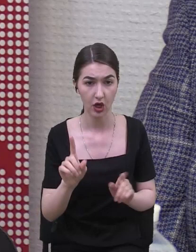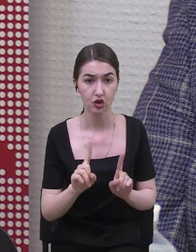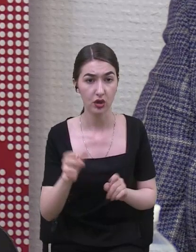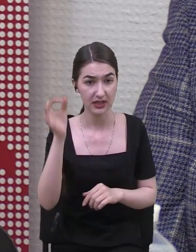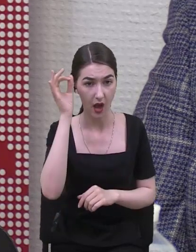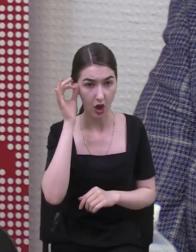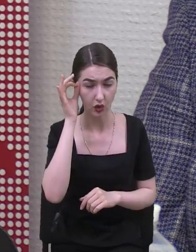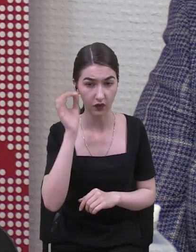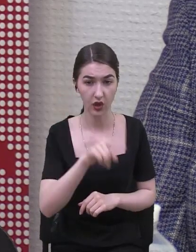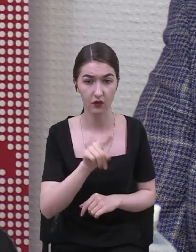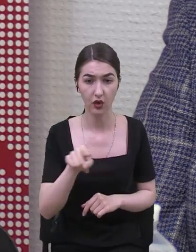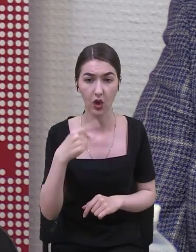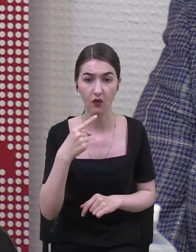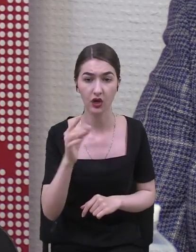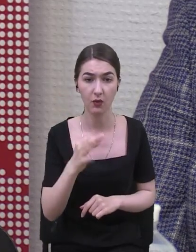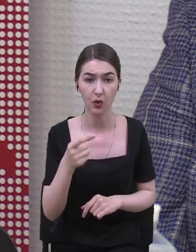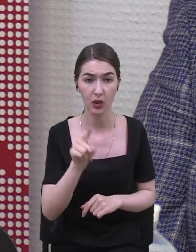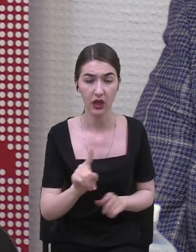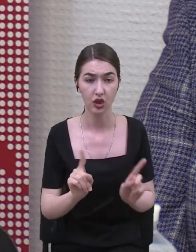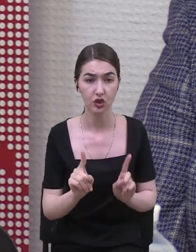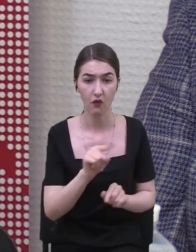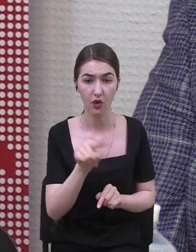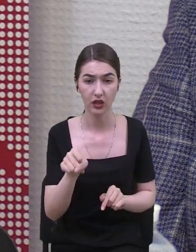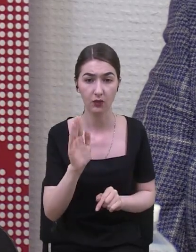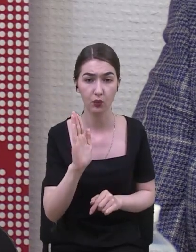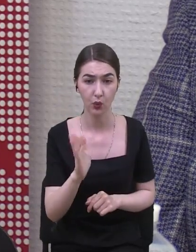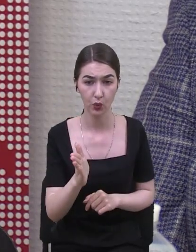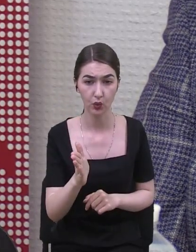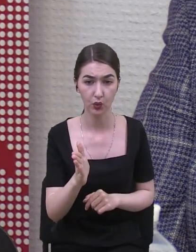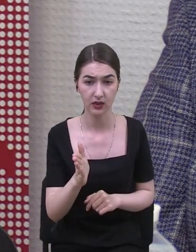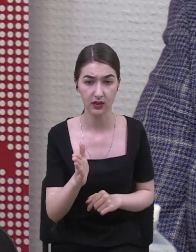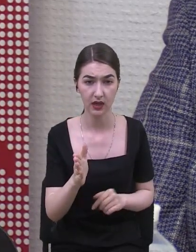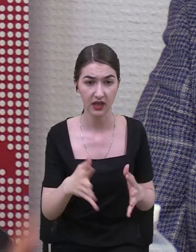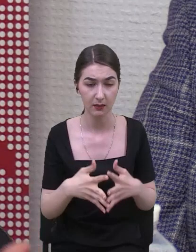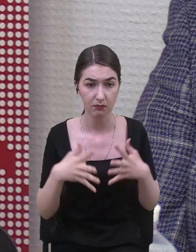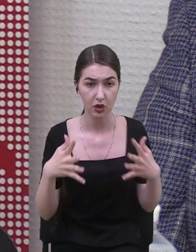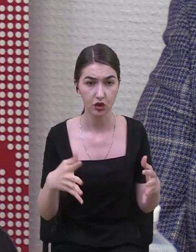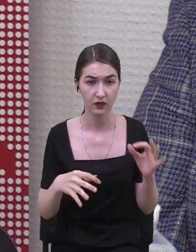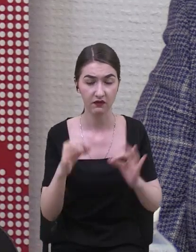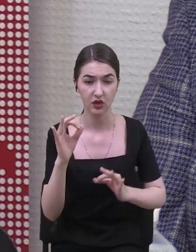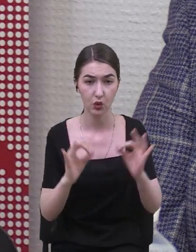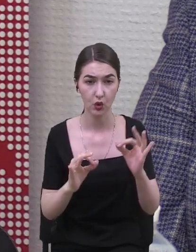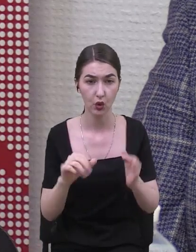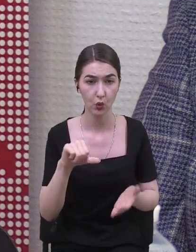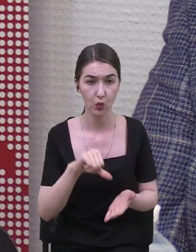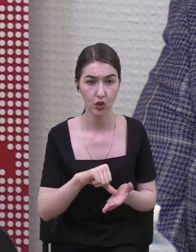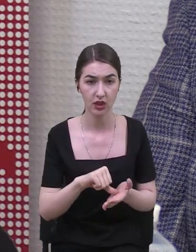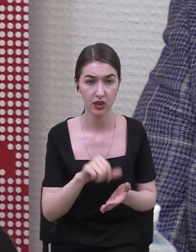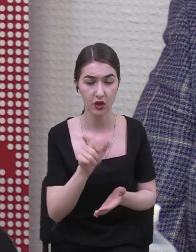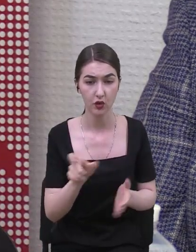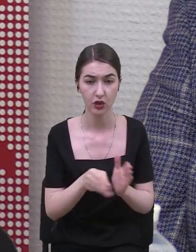increase participation and consultation of persons with disabilities. They want to ensure their activities are